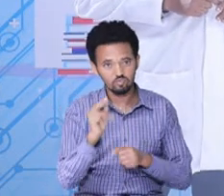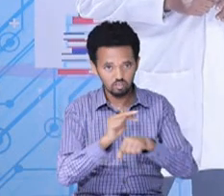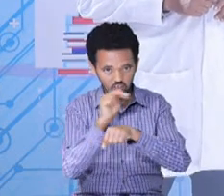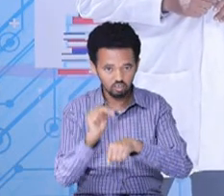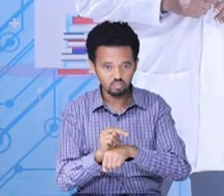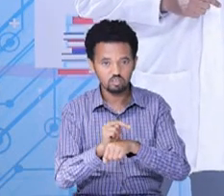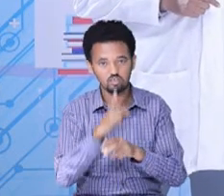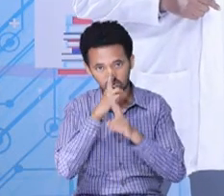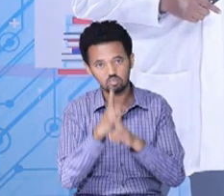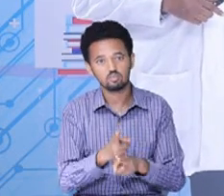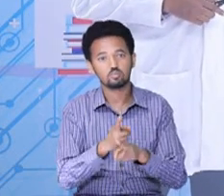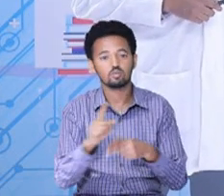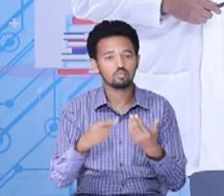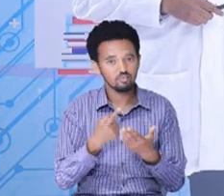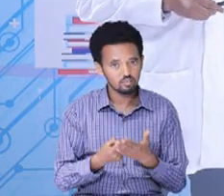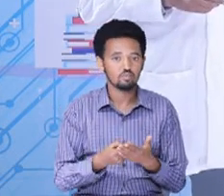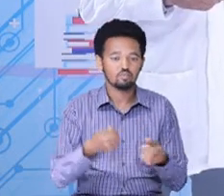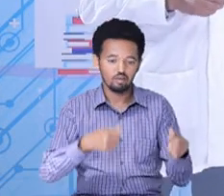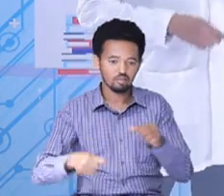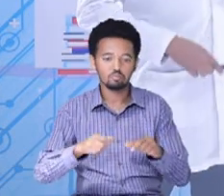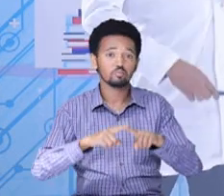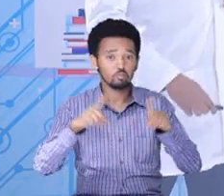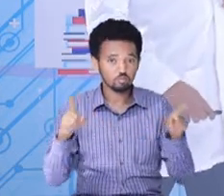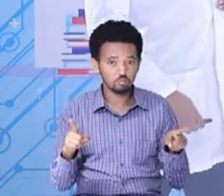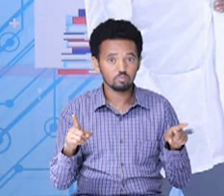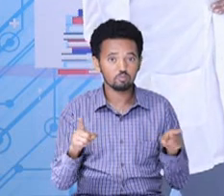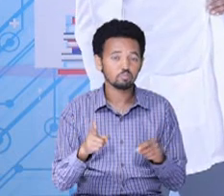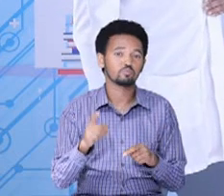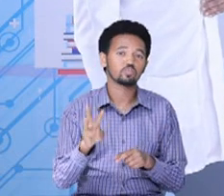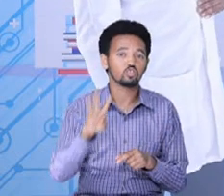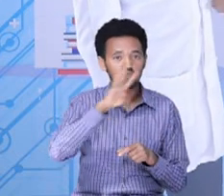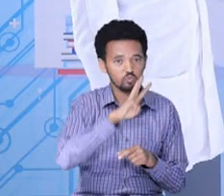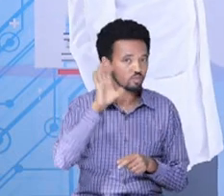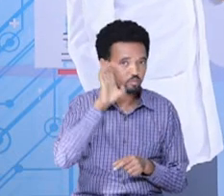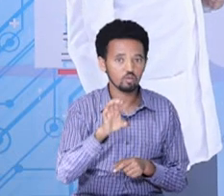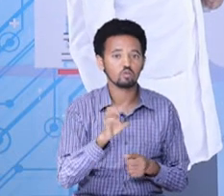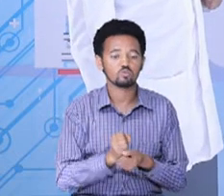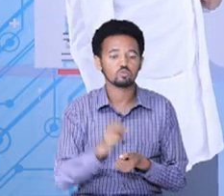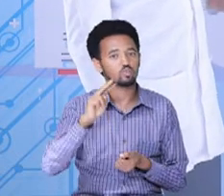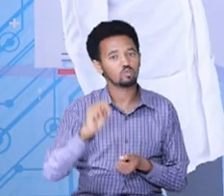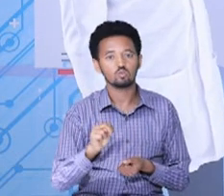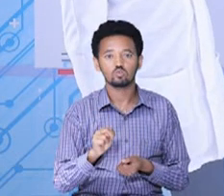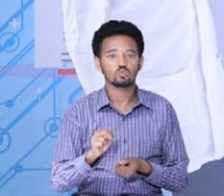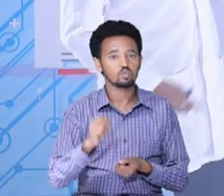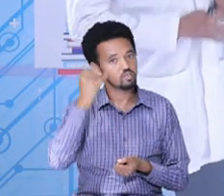nationalists respect this agreement, but the Western power did not accept this